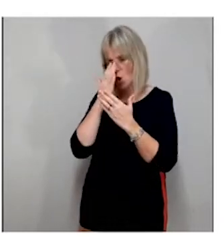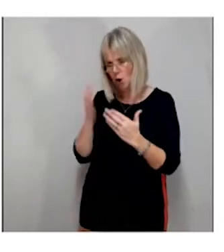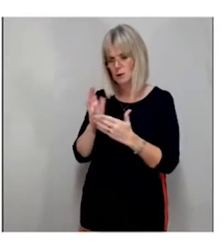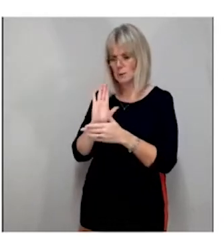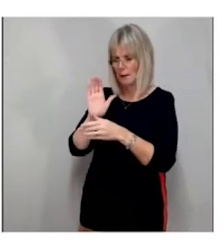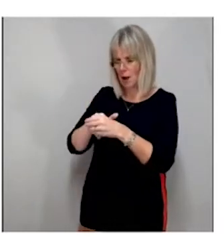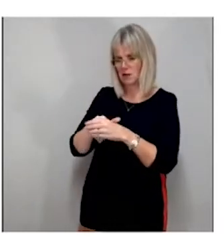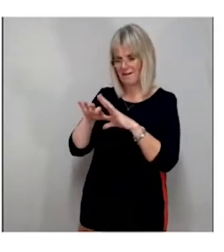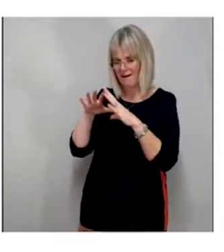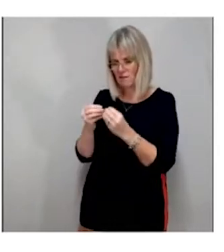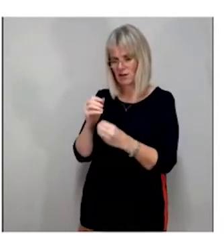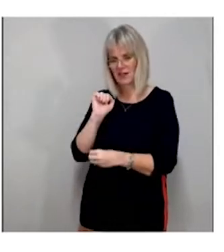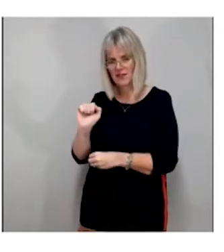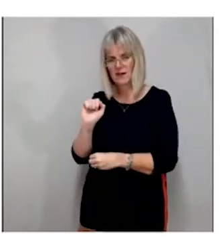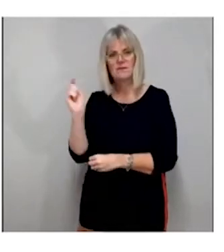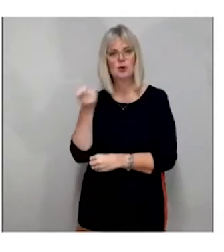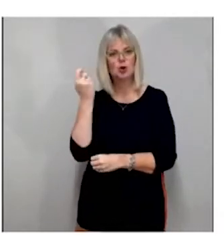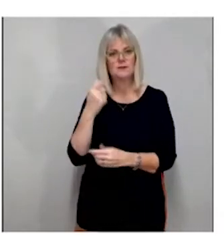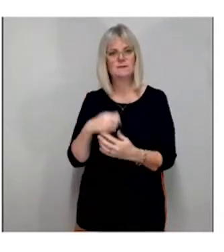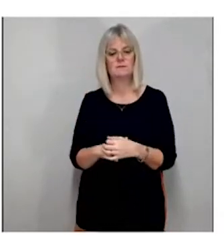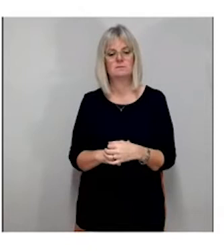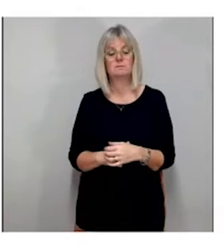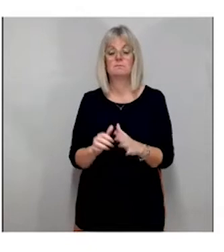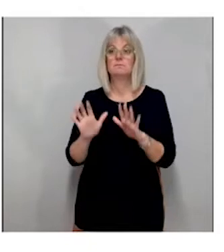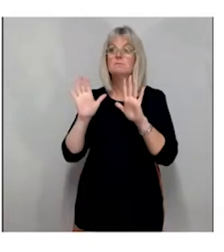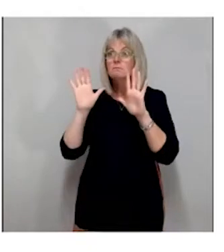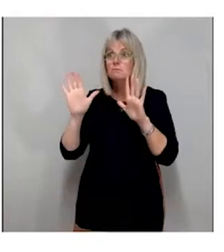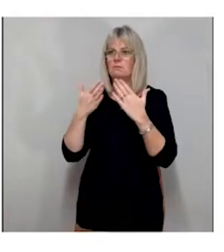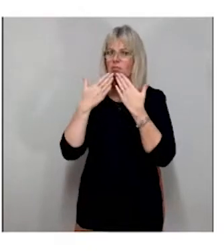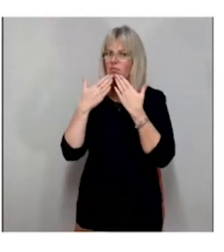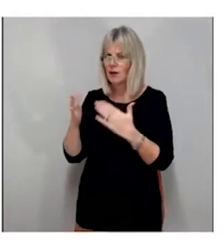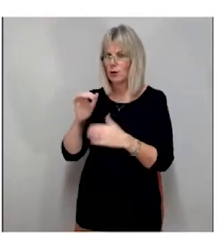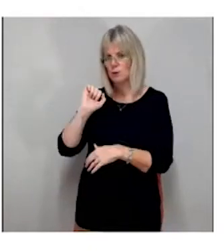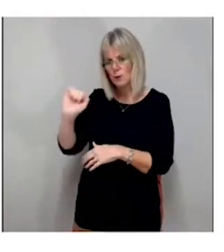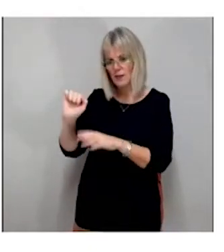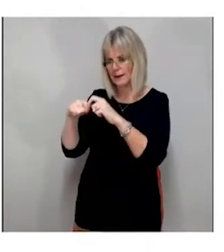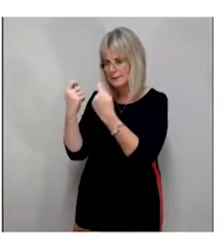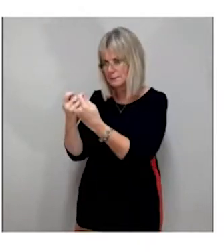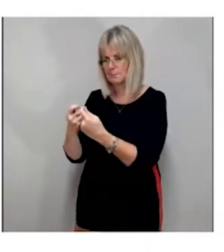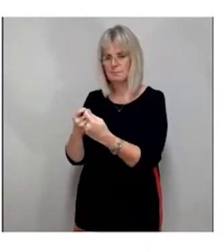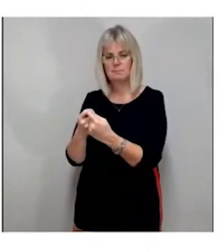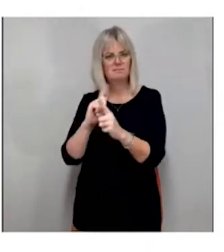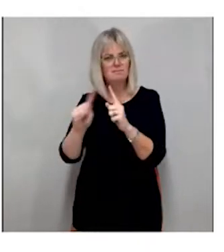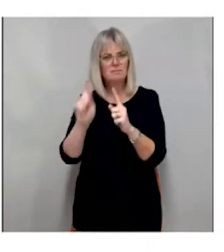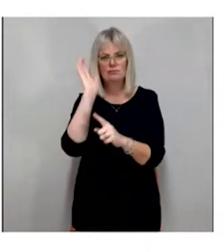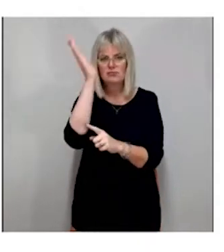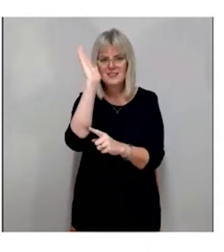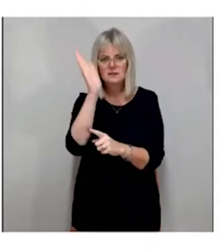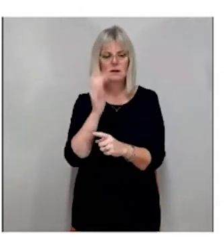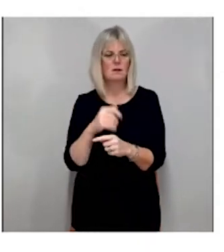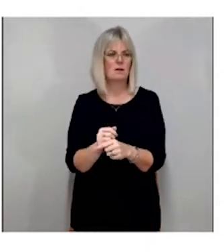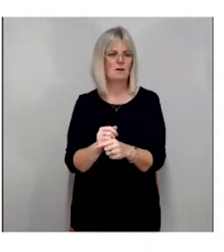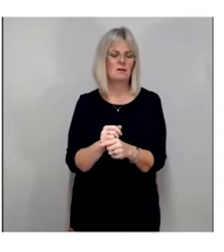to accomplish. A huge thank you to the AbilityNet team, to our presenters, to our speakers, to our